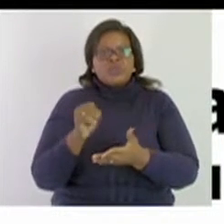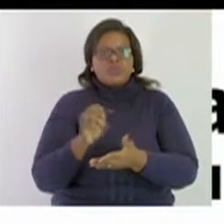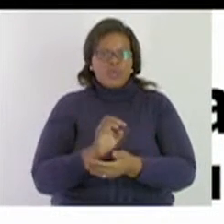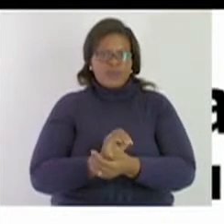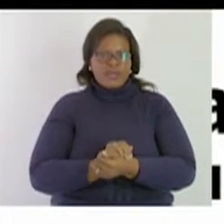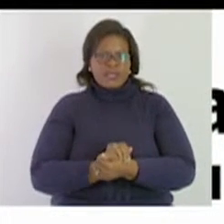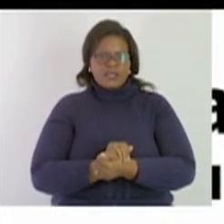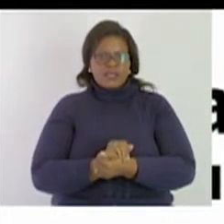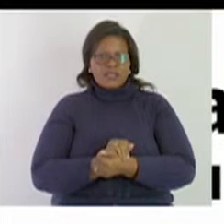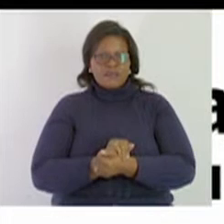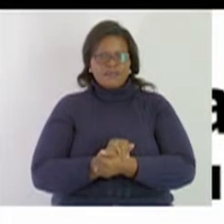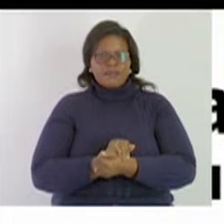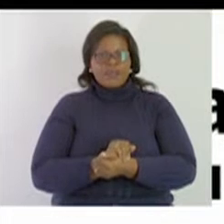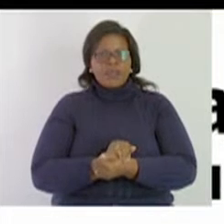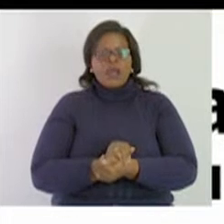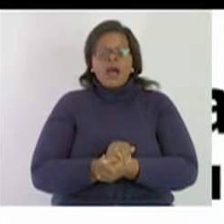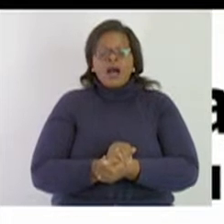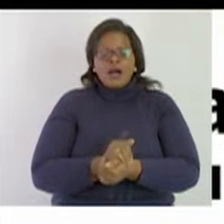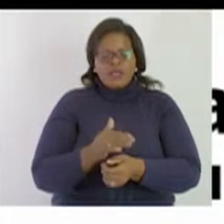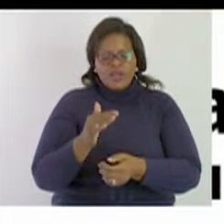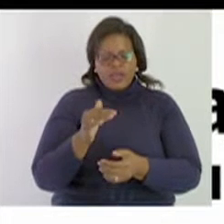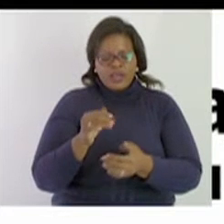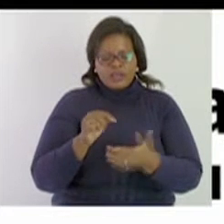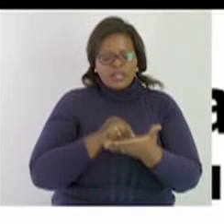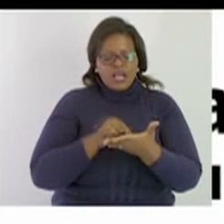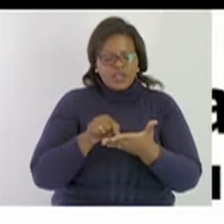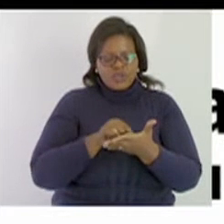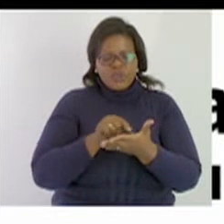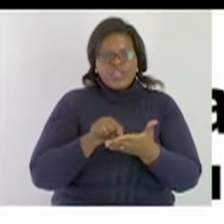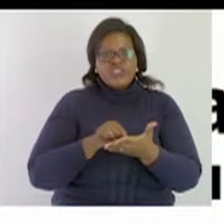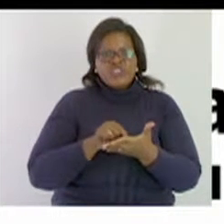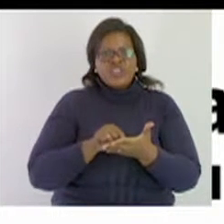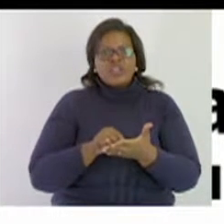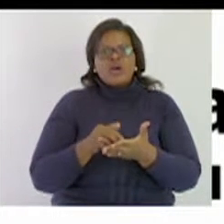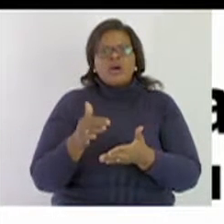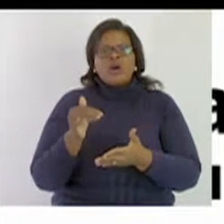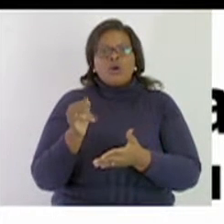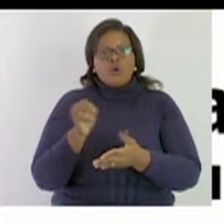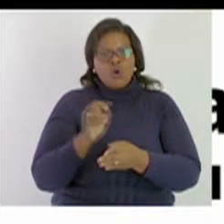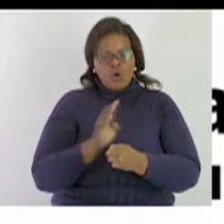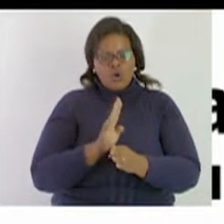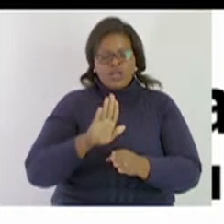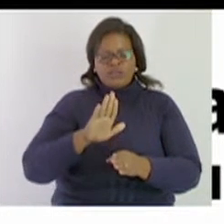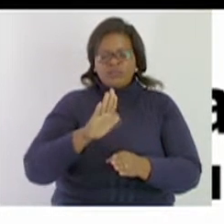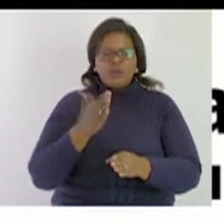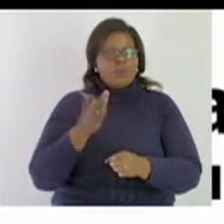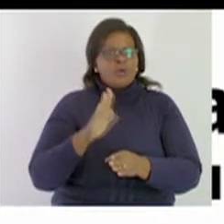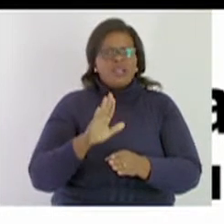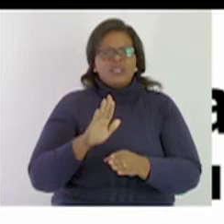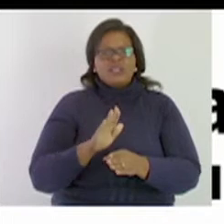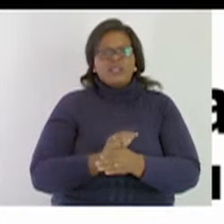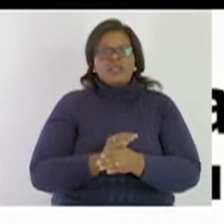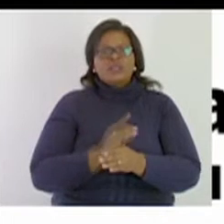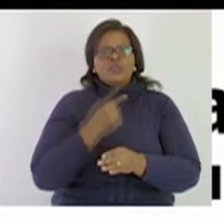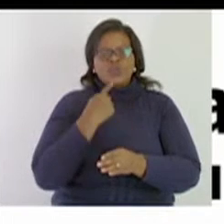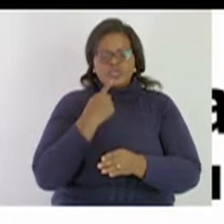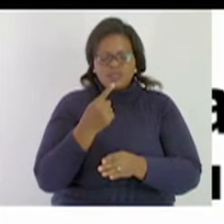Now, the order of calculations or the order of operations is called